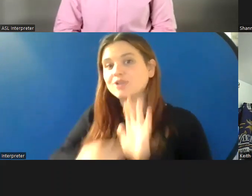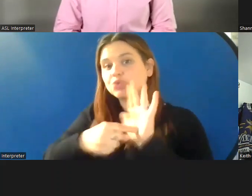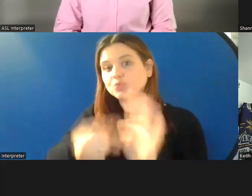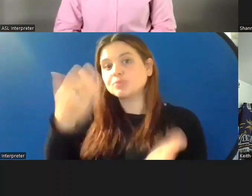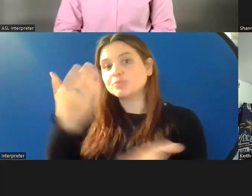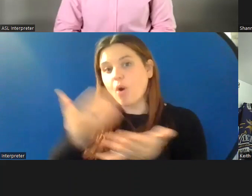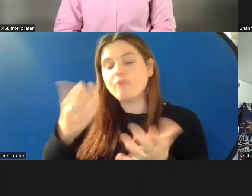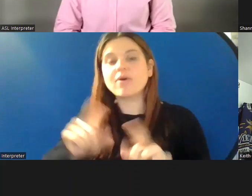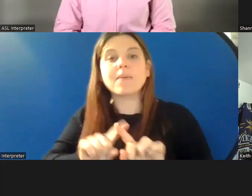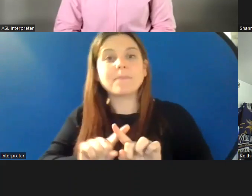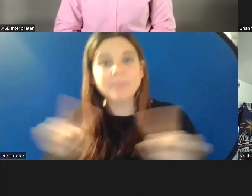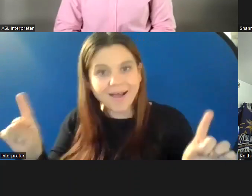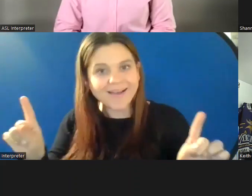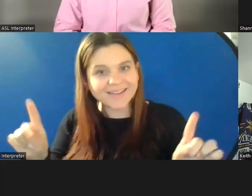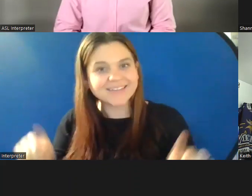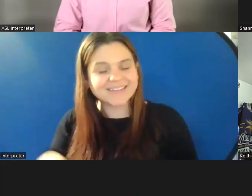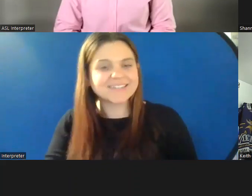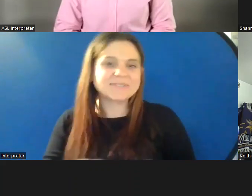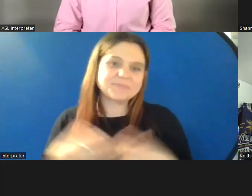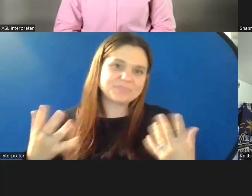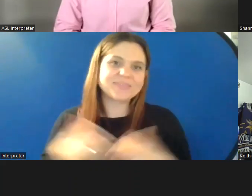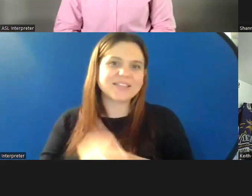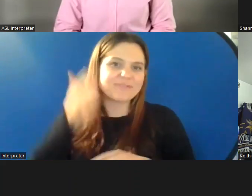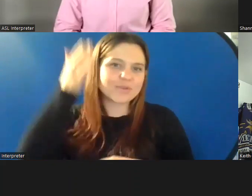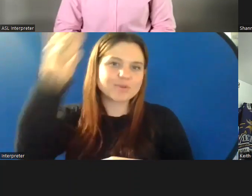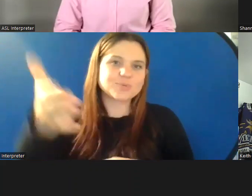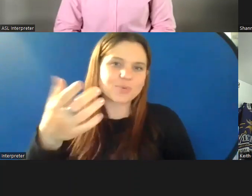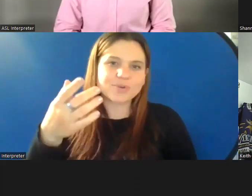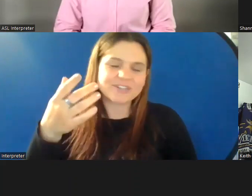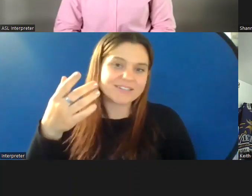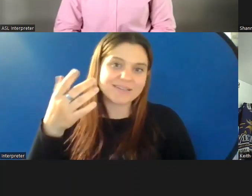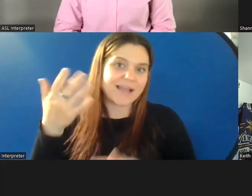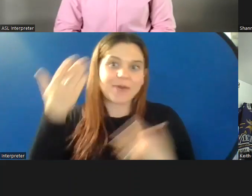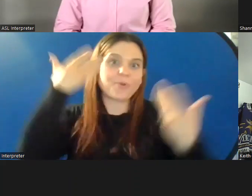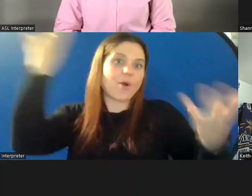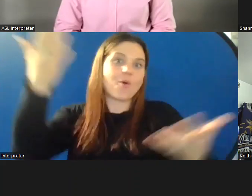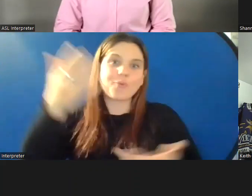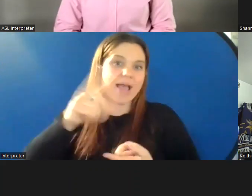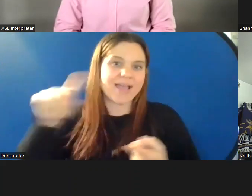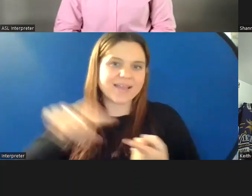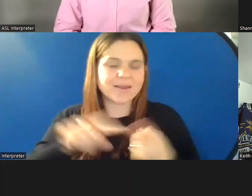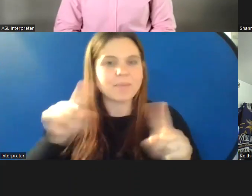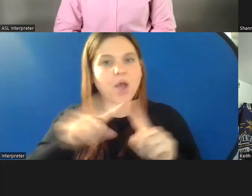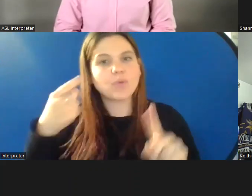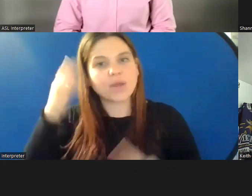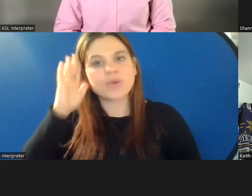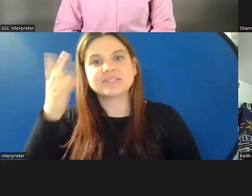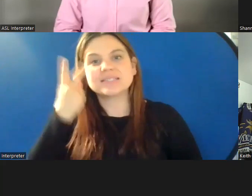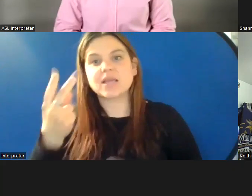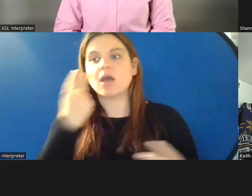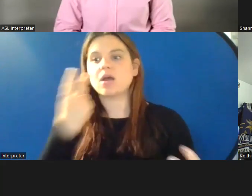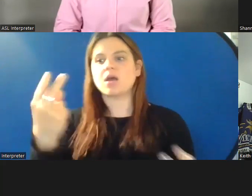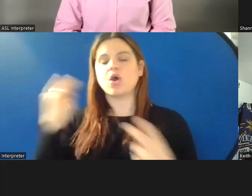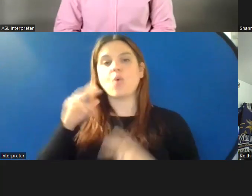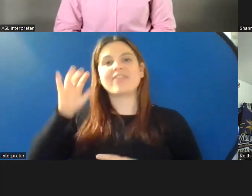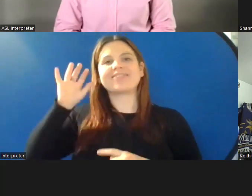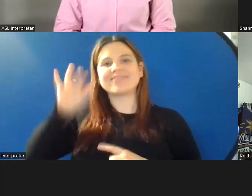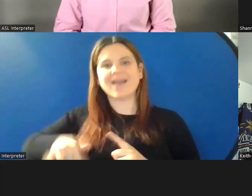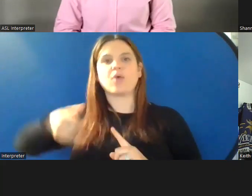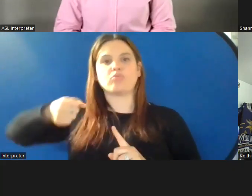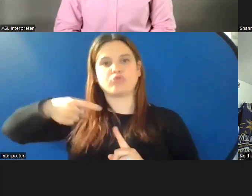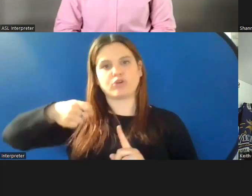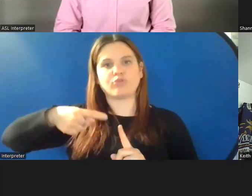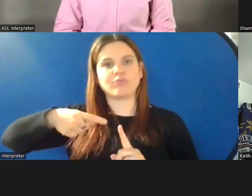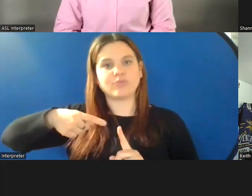think we will get to the point in some future year where we have identified triggers that are like, okay, when we get